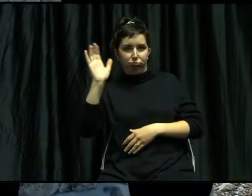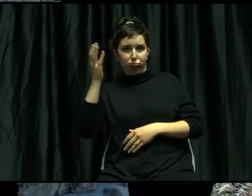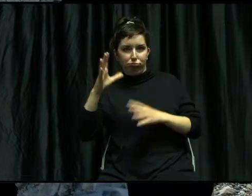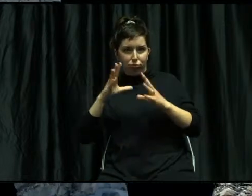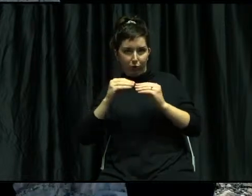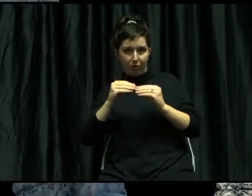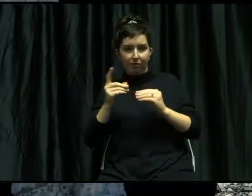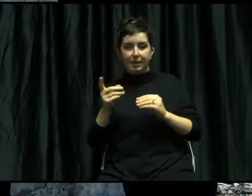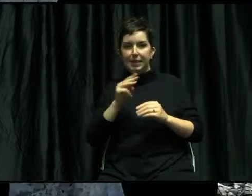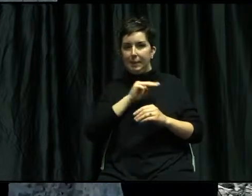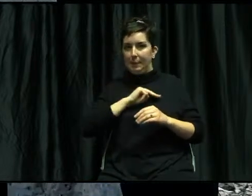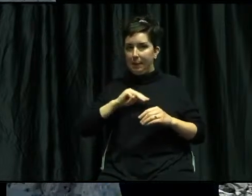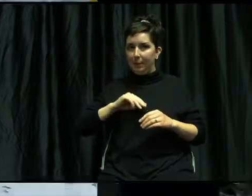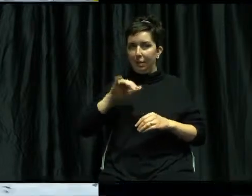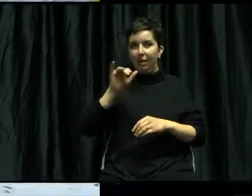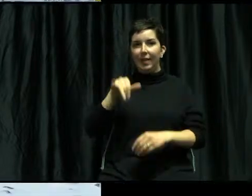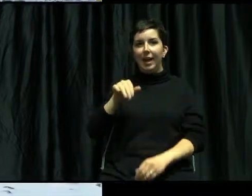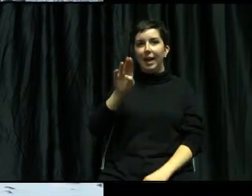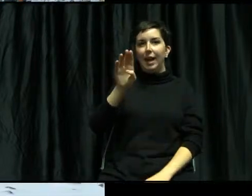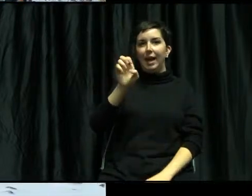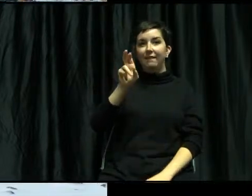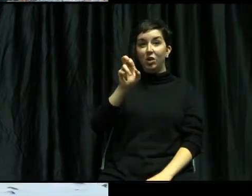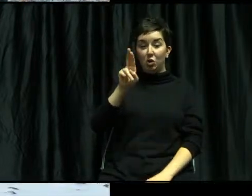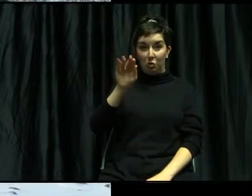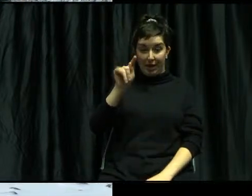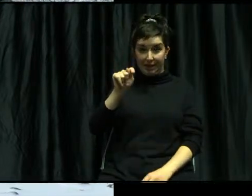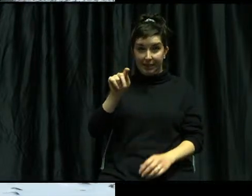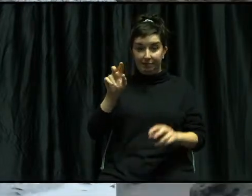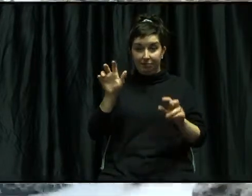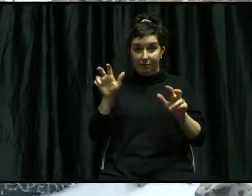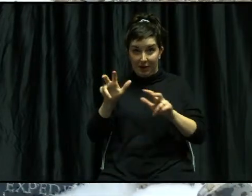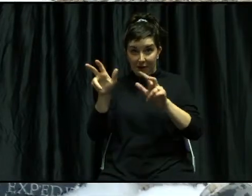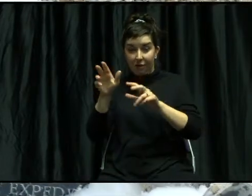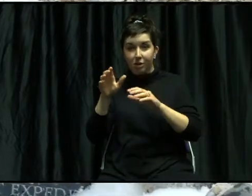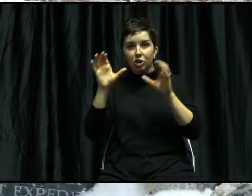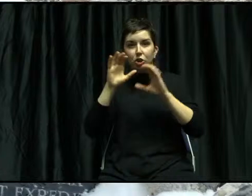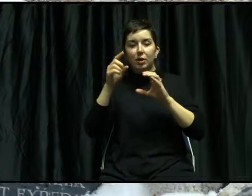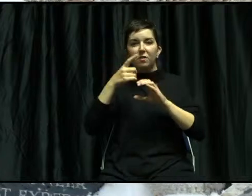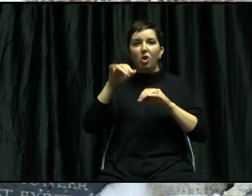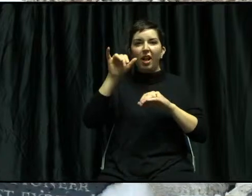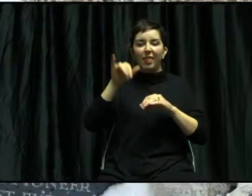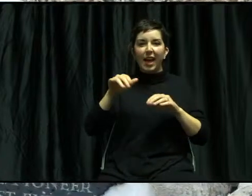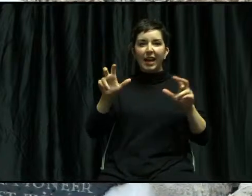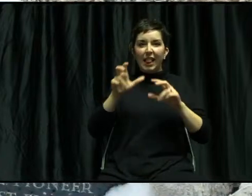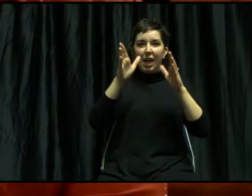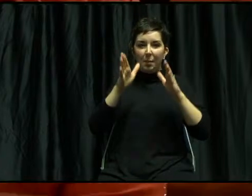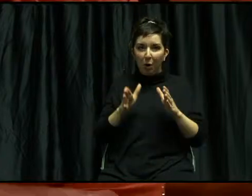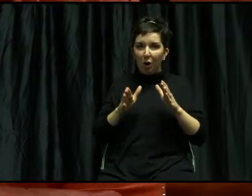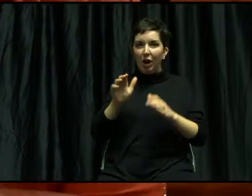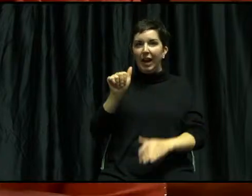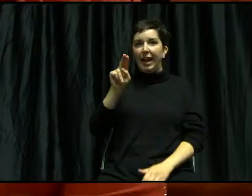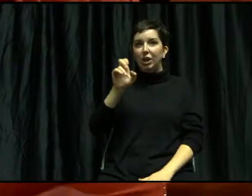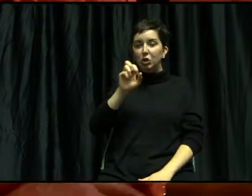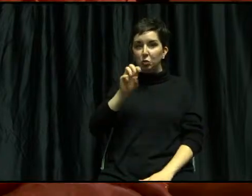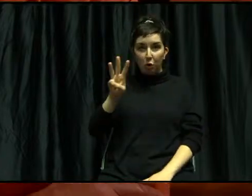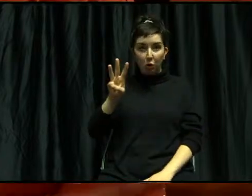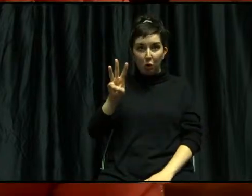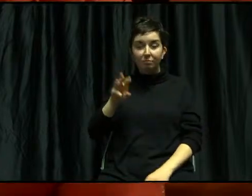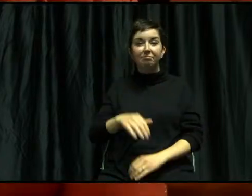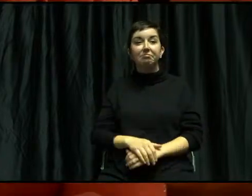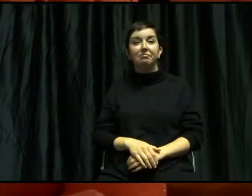the 2011 Everest expedition in search of the body of early British climber Andrew Irvine. I just think it's